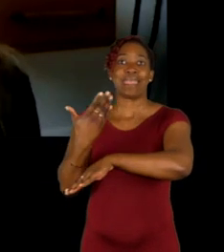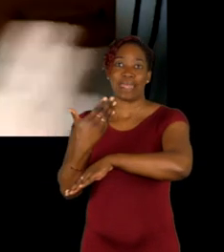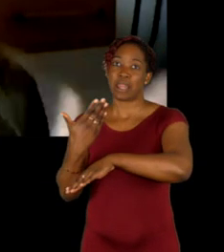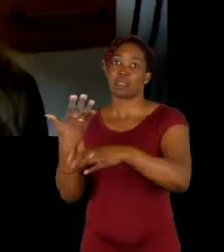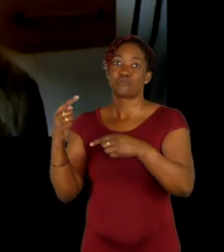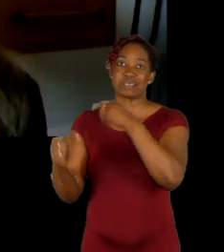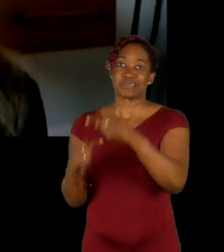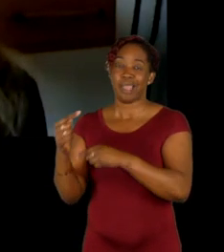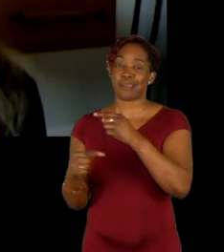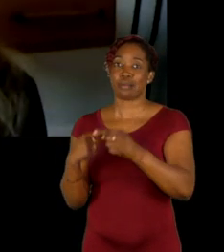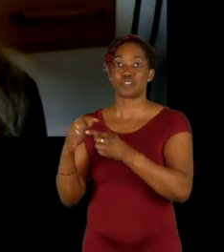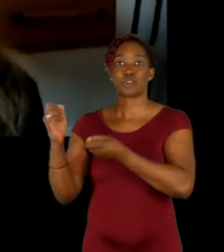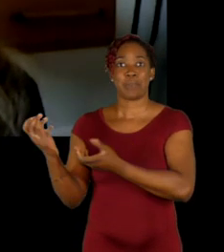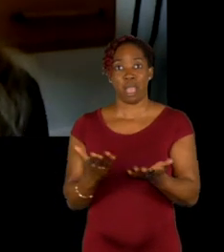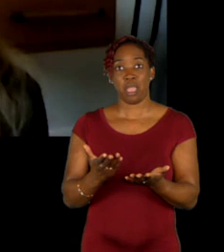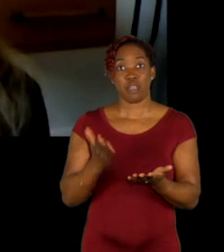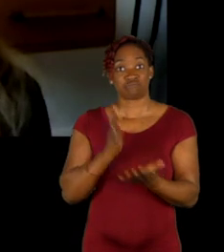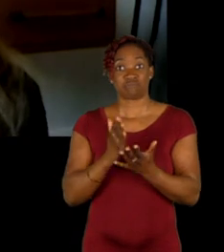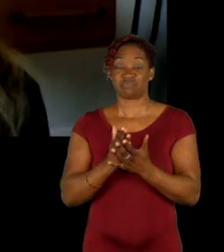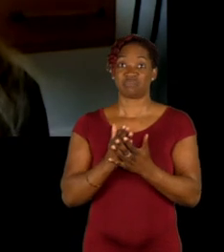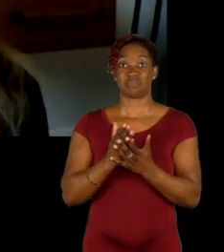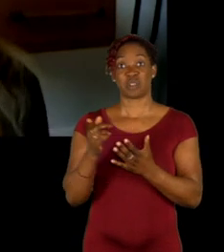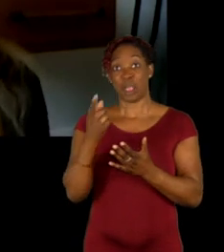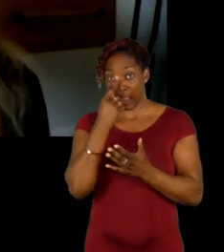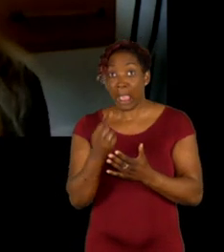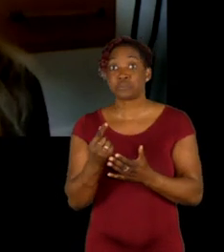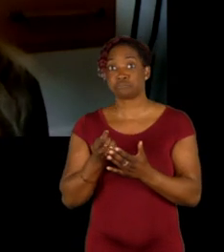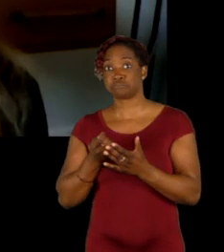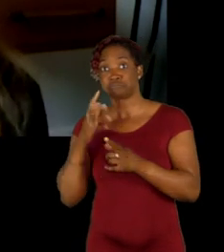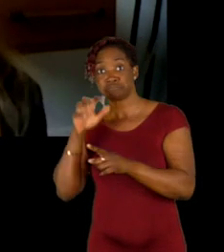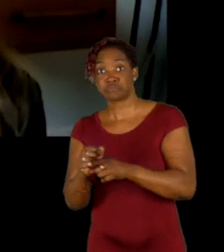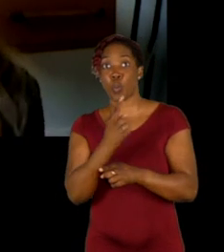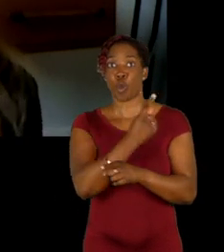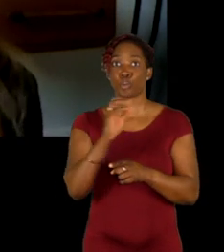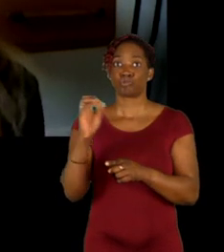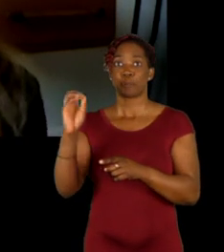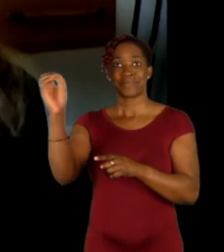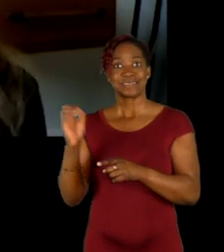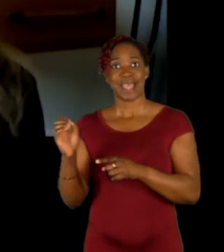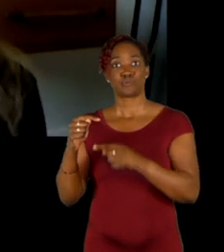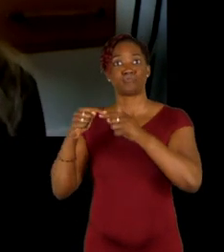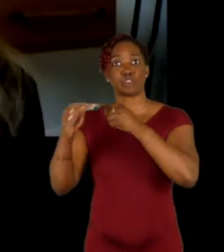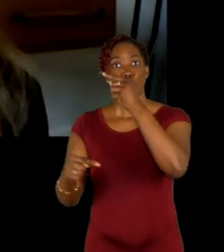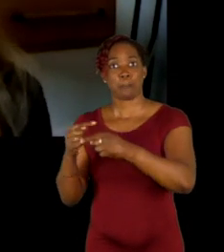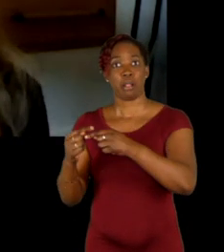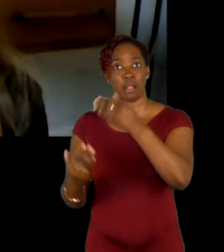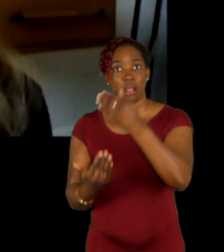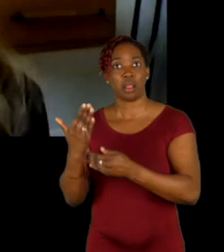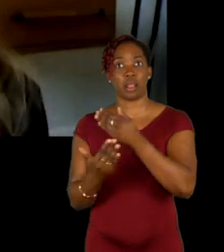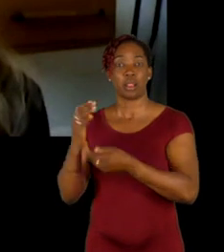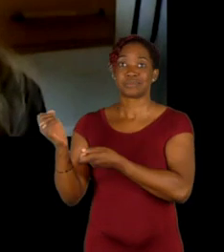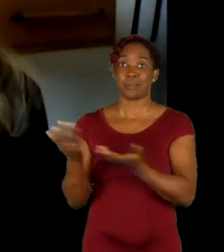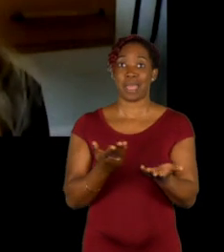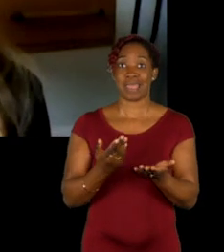are examples of 100% renewable energy suppliers. And that's a really easy but effective step to